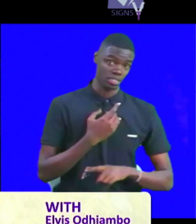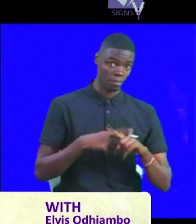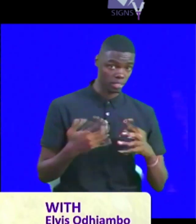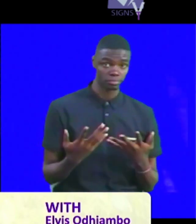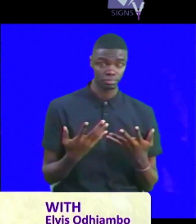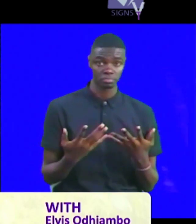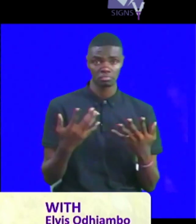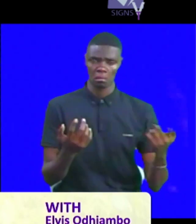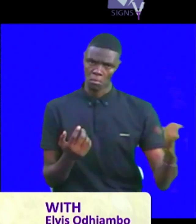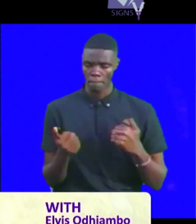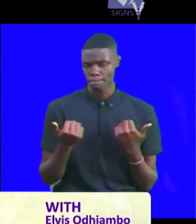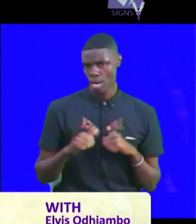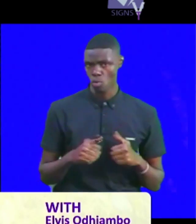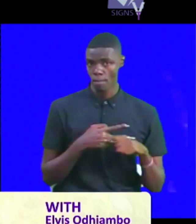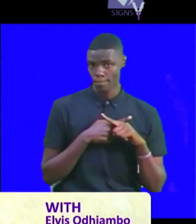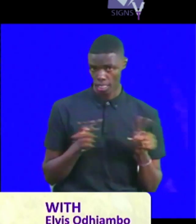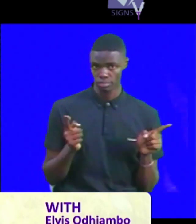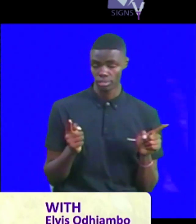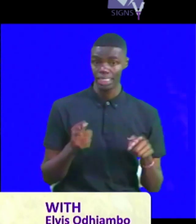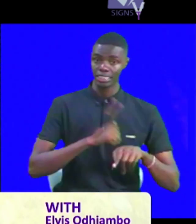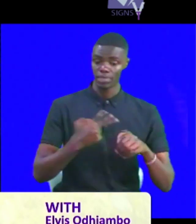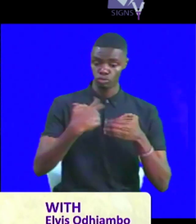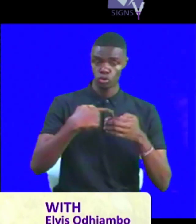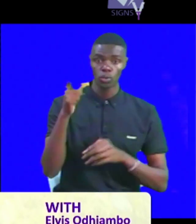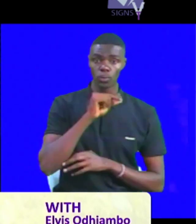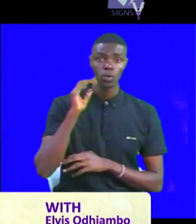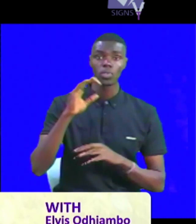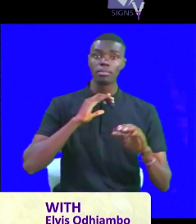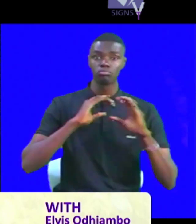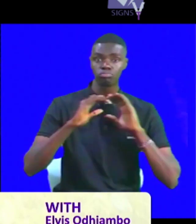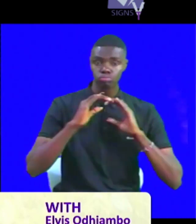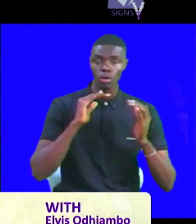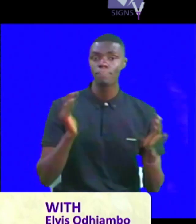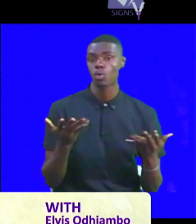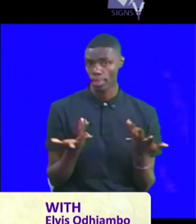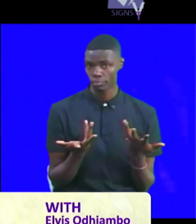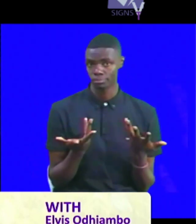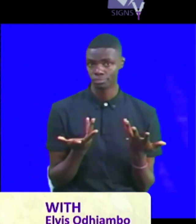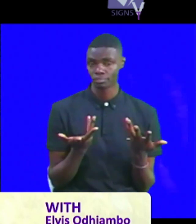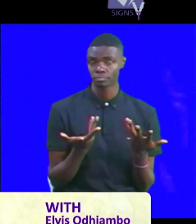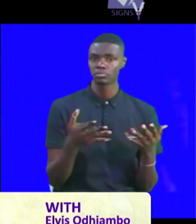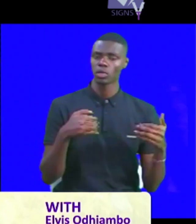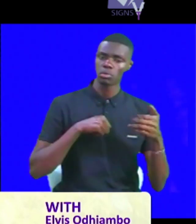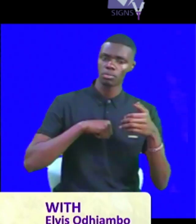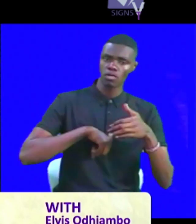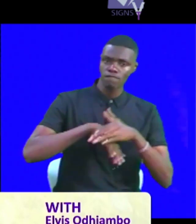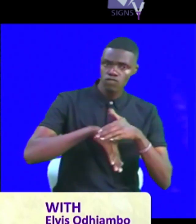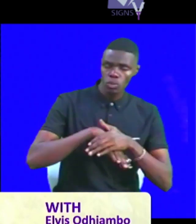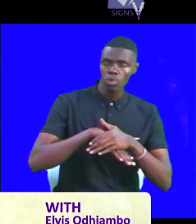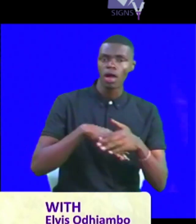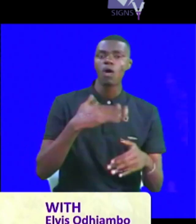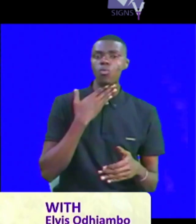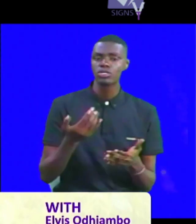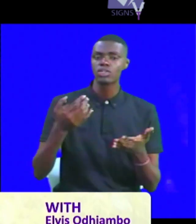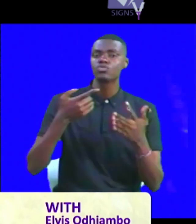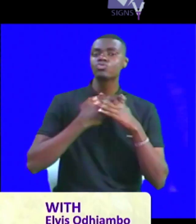yes, kidogo hajawasili bado, lakini when he joins us we'll be talking about more that is football matters.